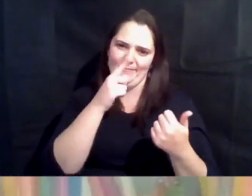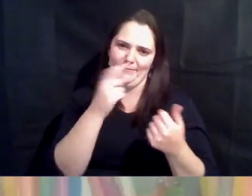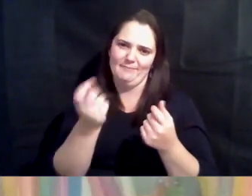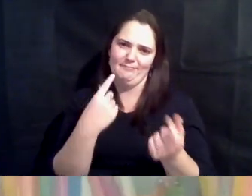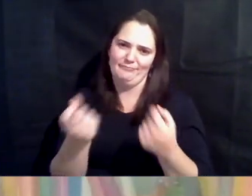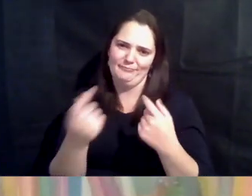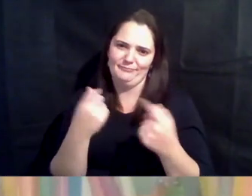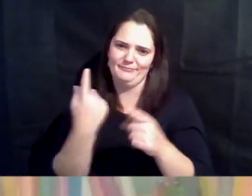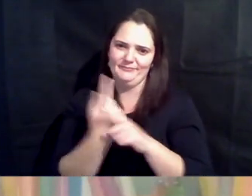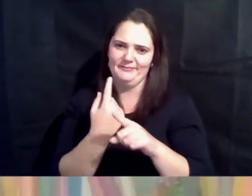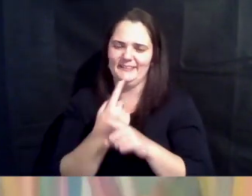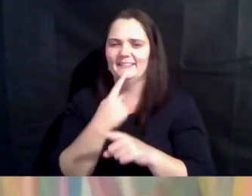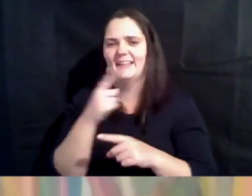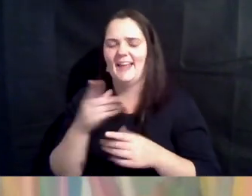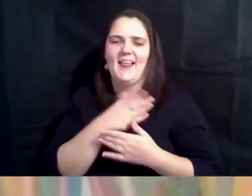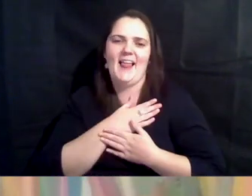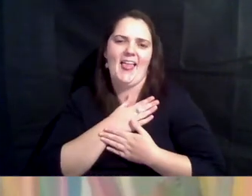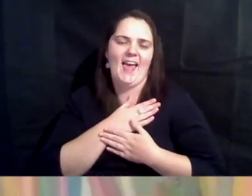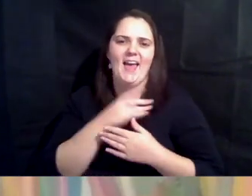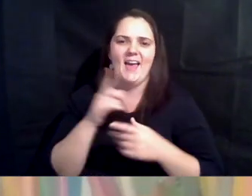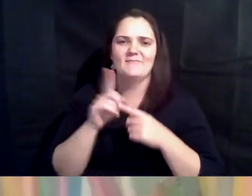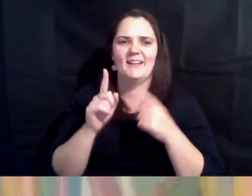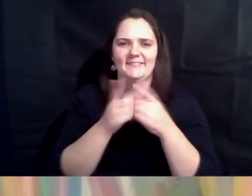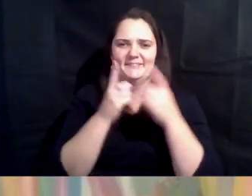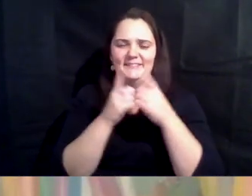going to take that as you like all those topics.